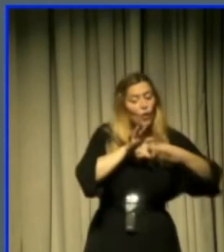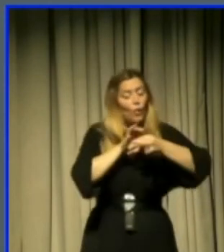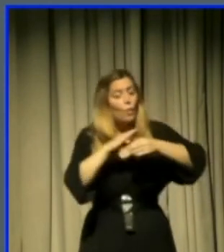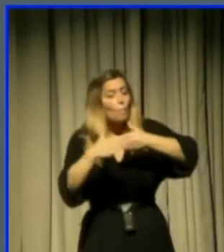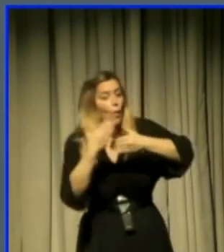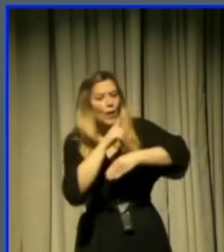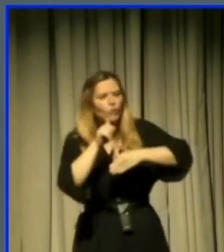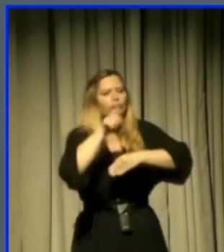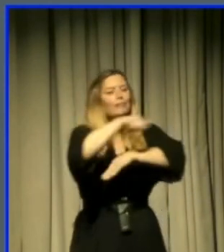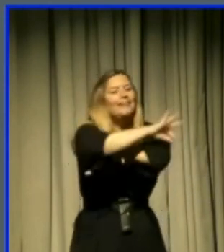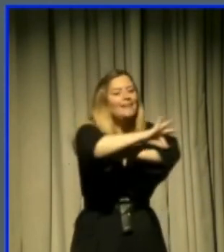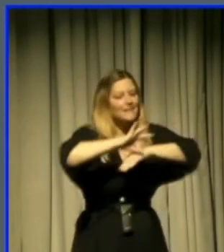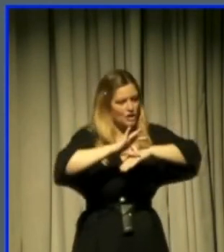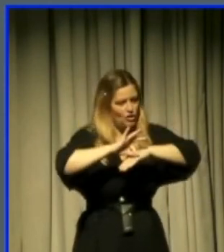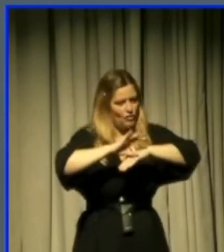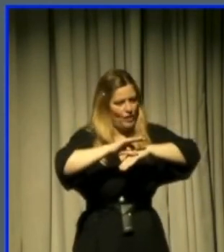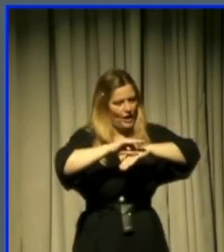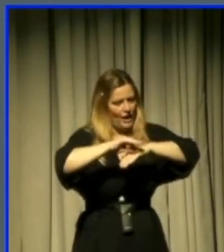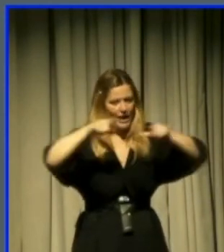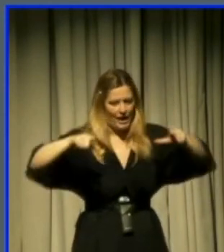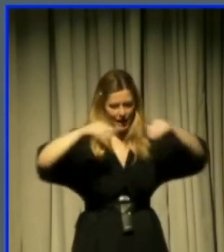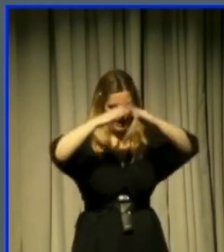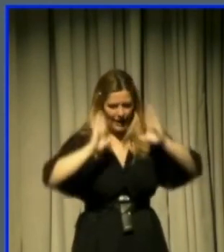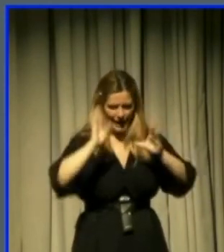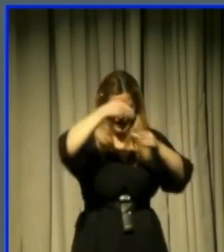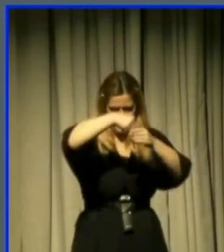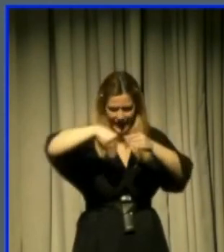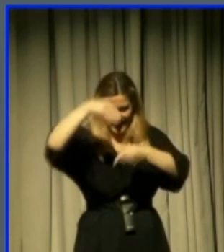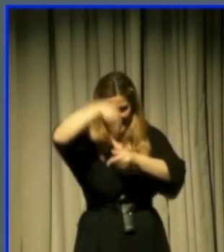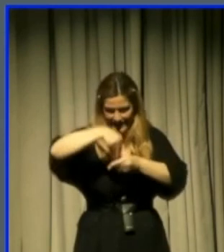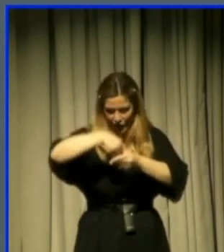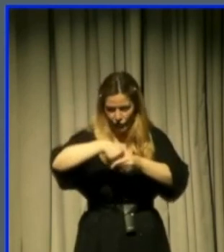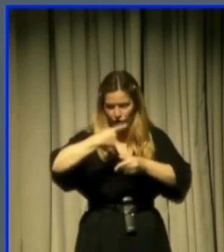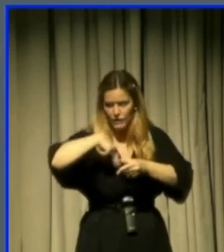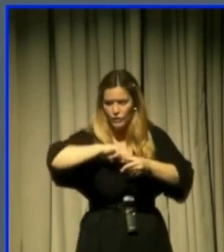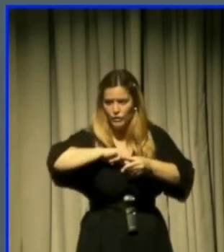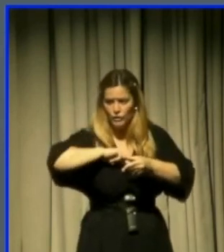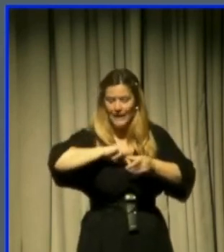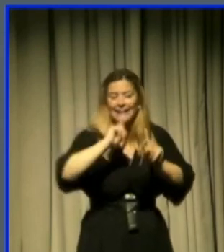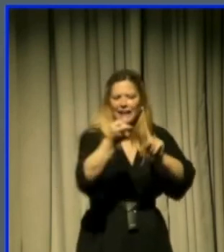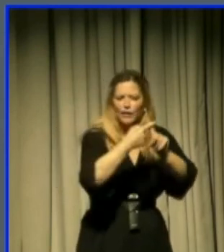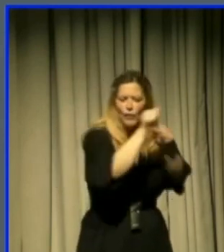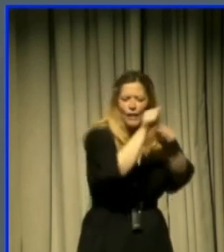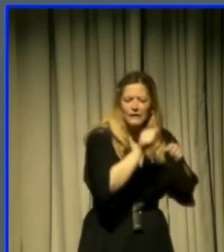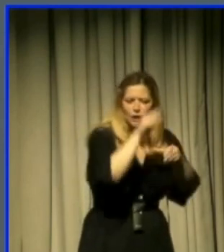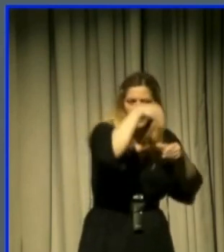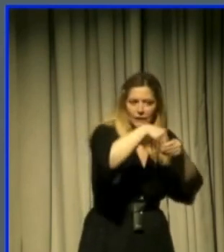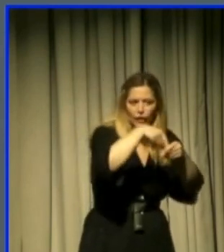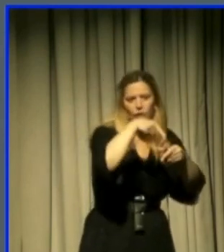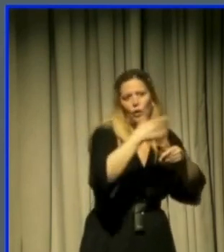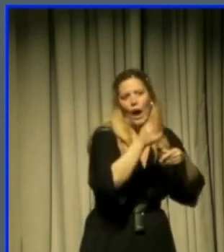have style detection for interior design. So we have it for fashion, we have it for like materials, we have it